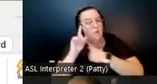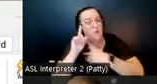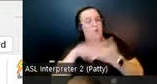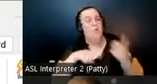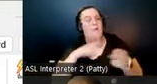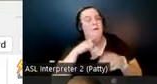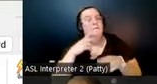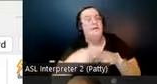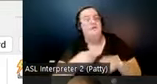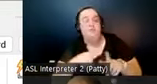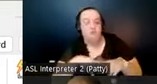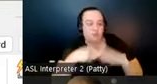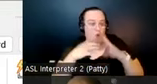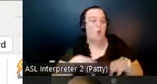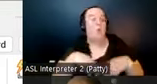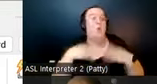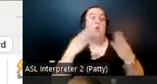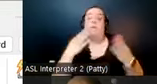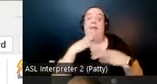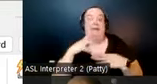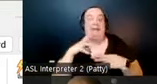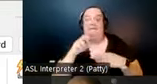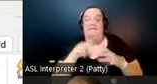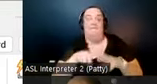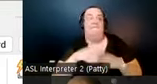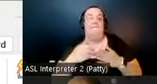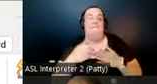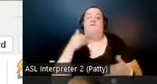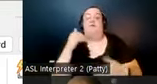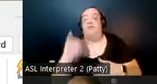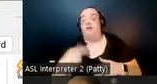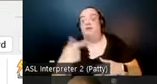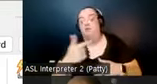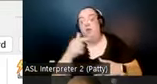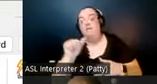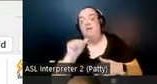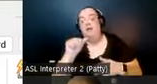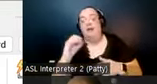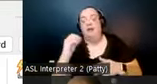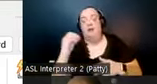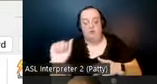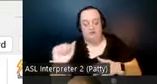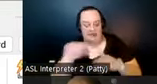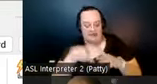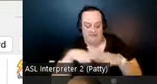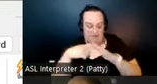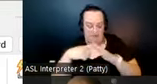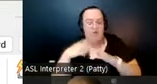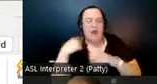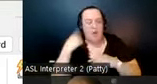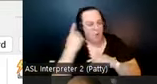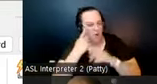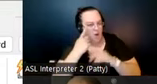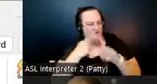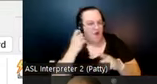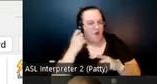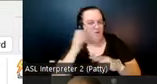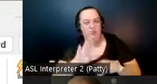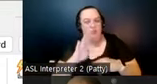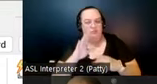the conversation even before this the Great American Outdoors Act began. And I wonder, from what you've been